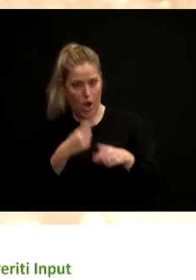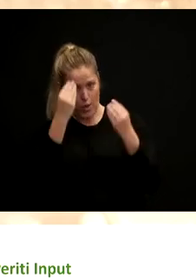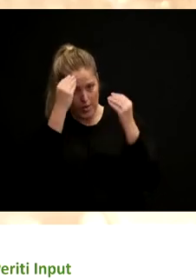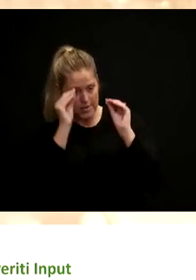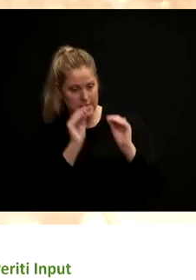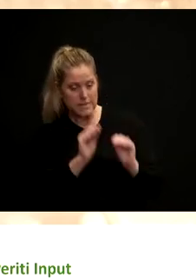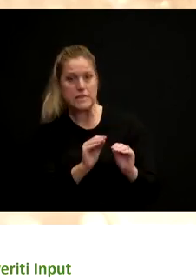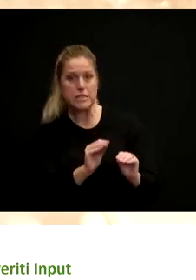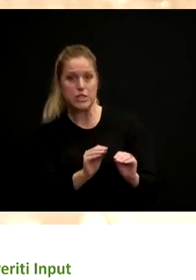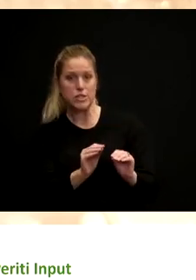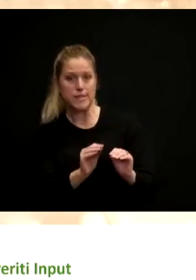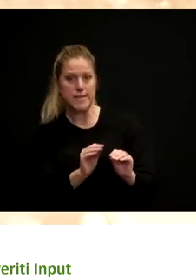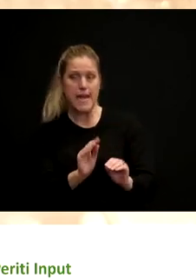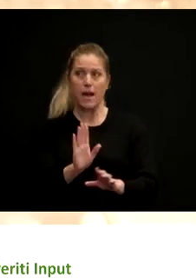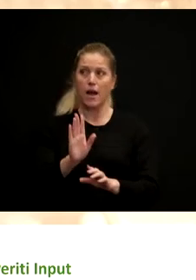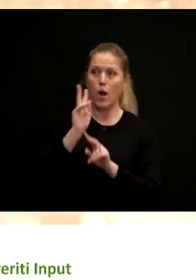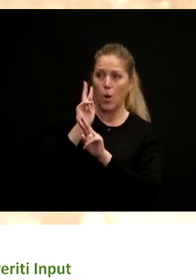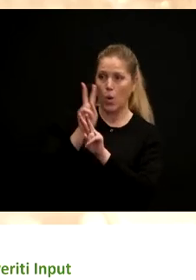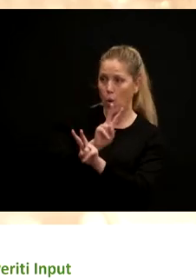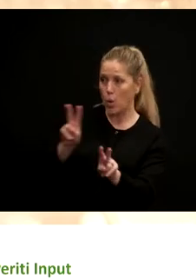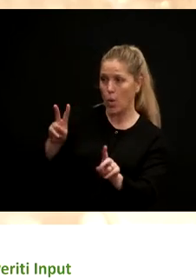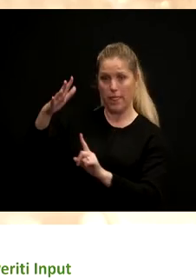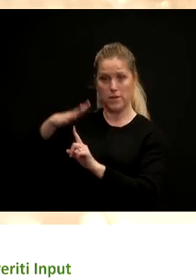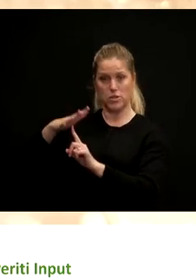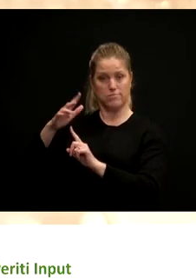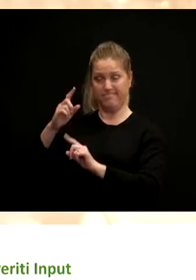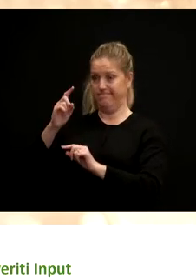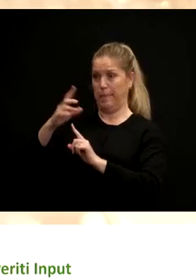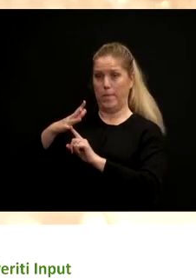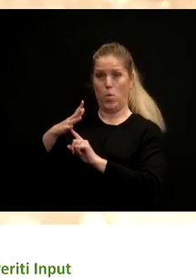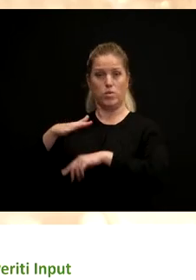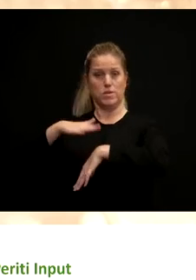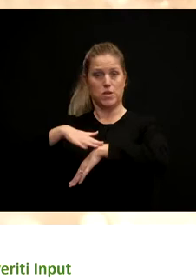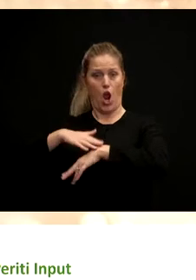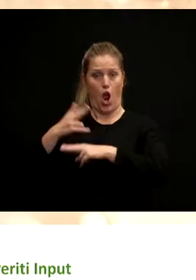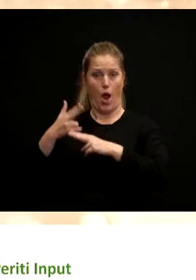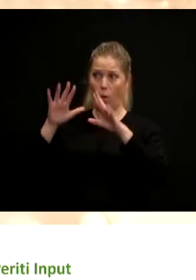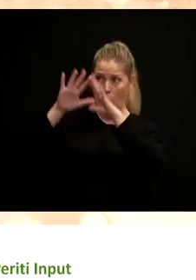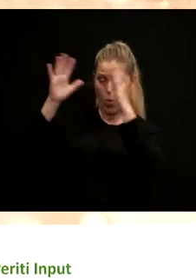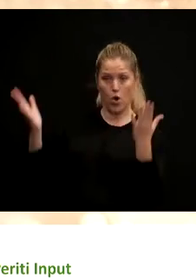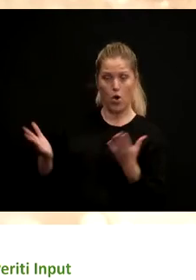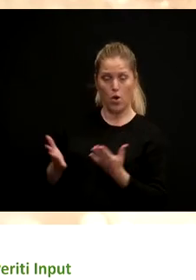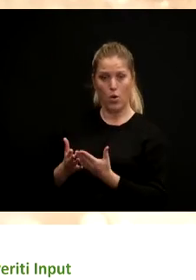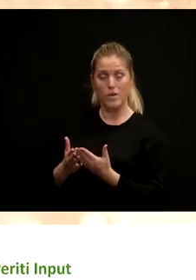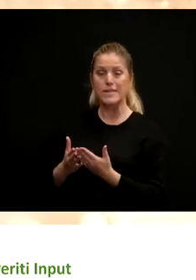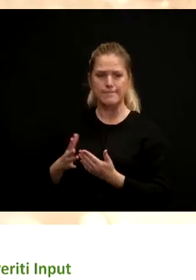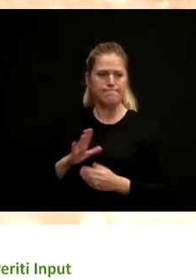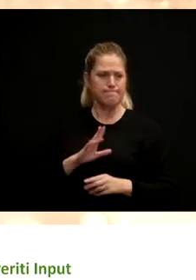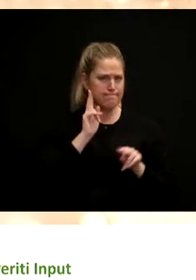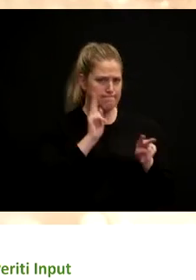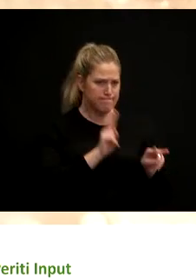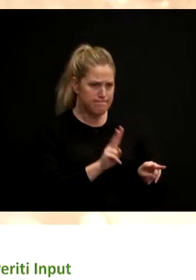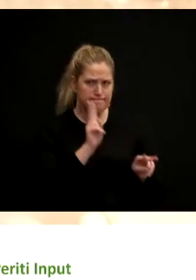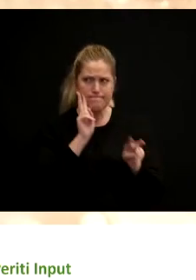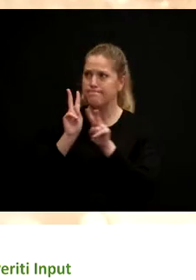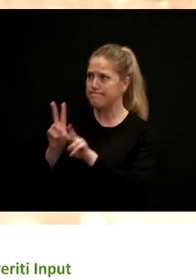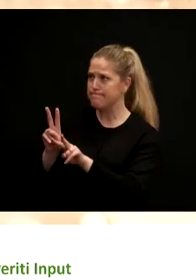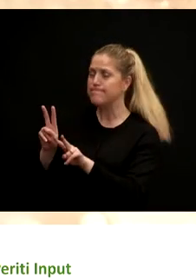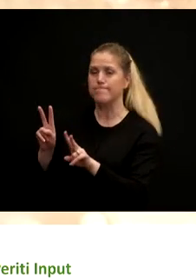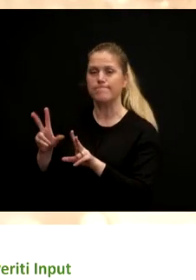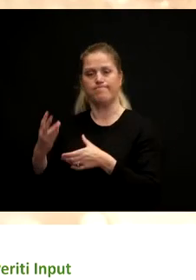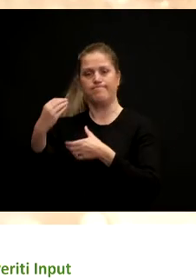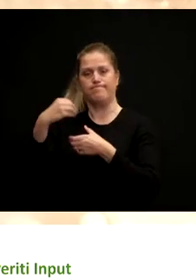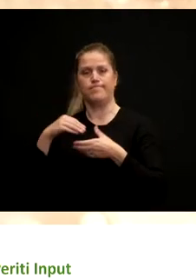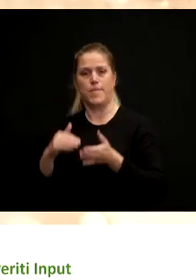needs of the time, is urgent and fundamental to our mission. To find